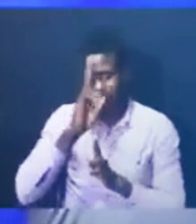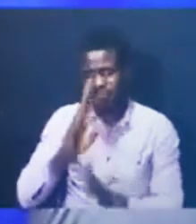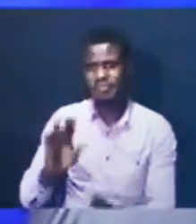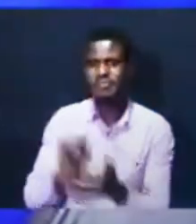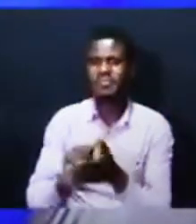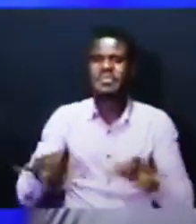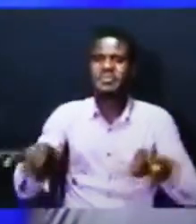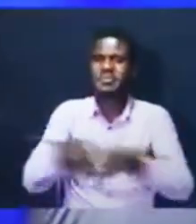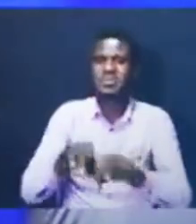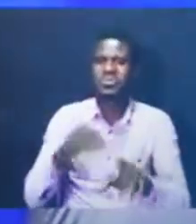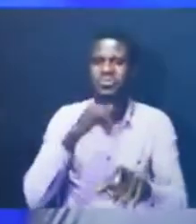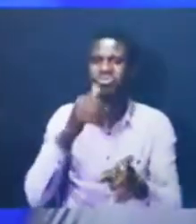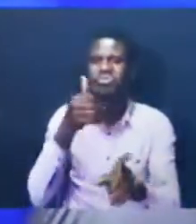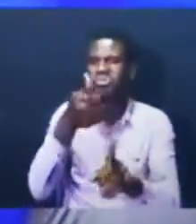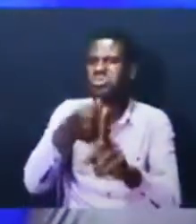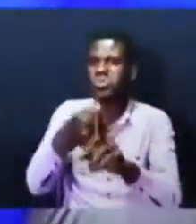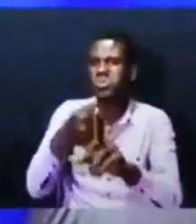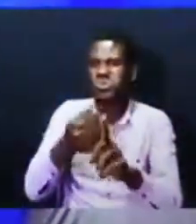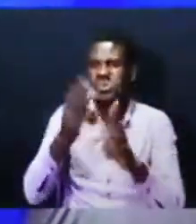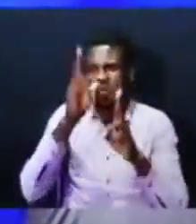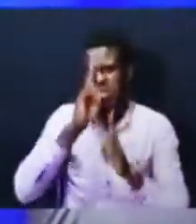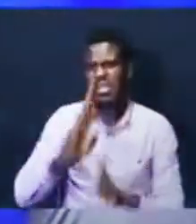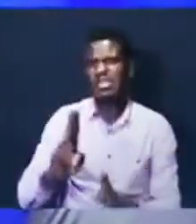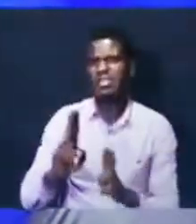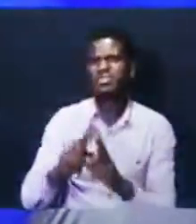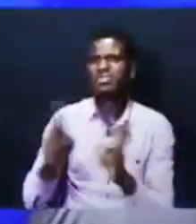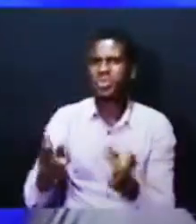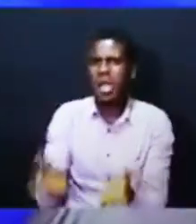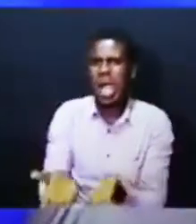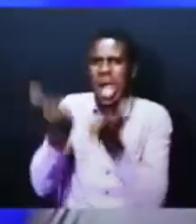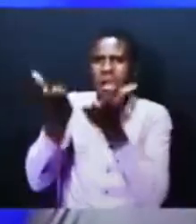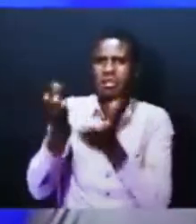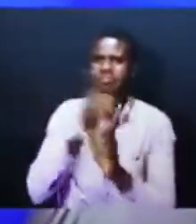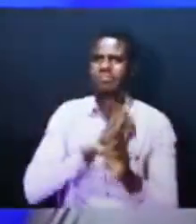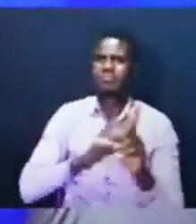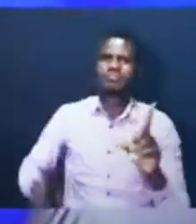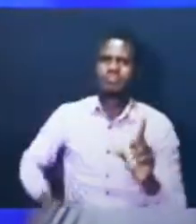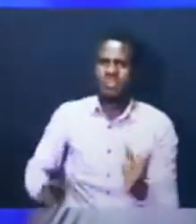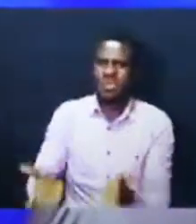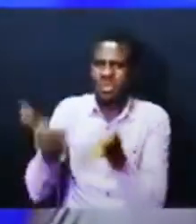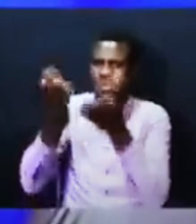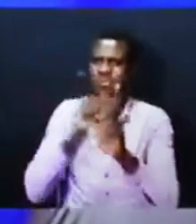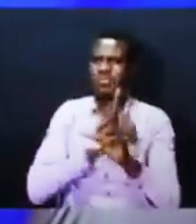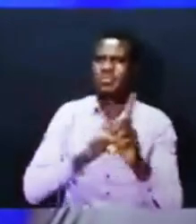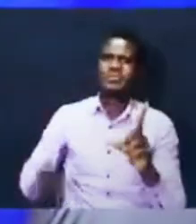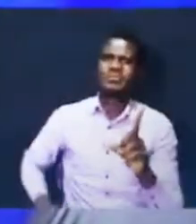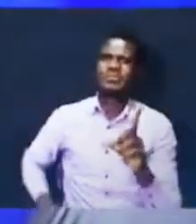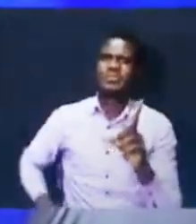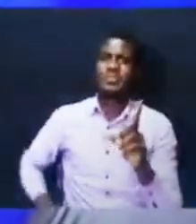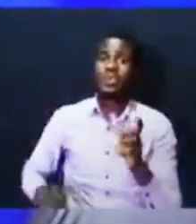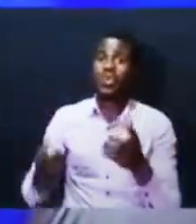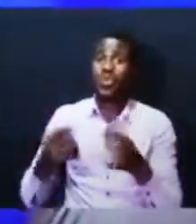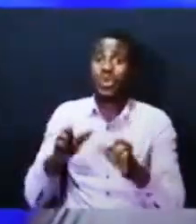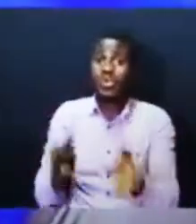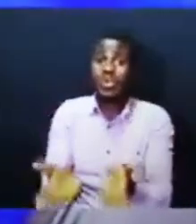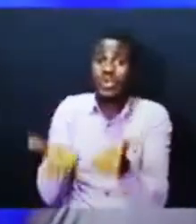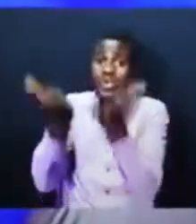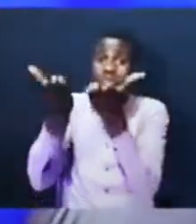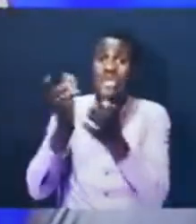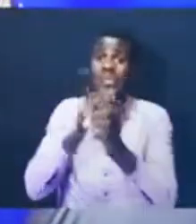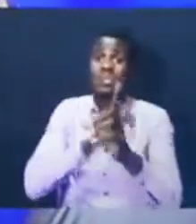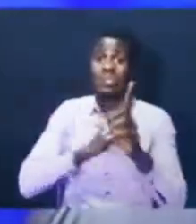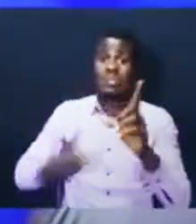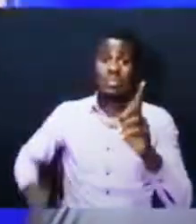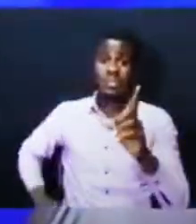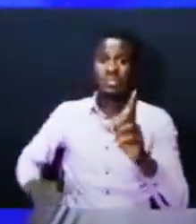not yours. So, lift him up. Lift him up. And when we lift him up, he